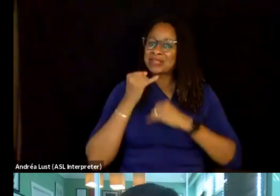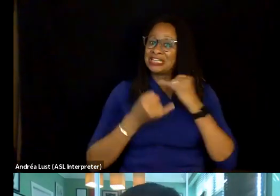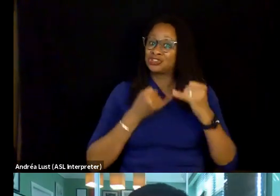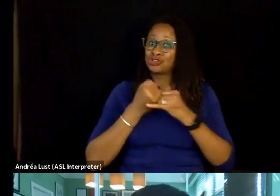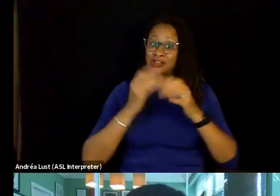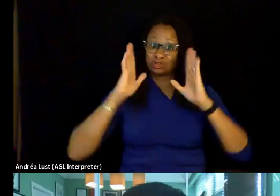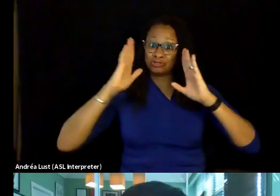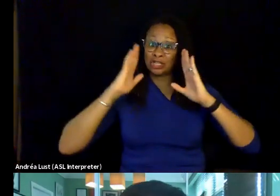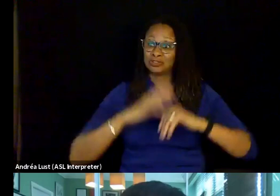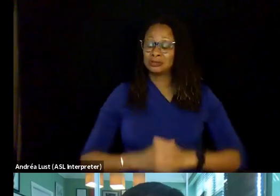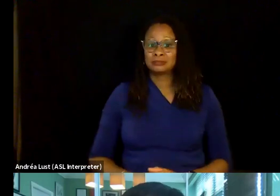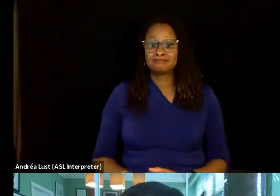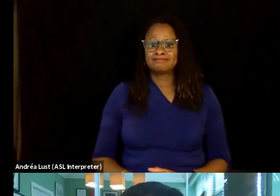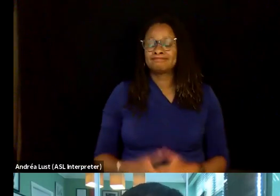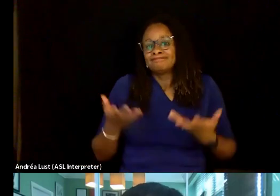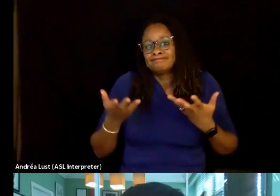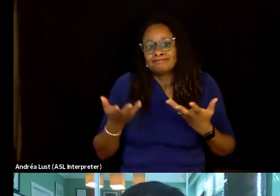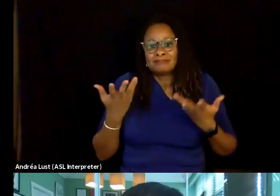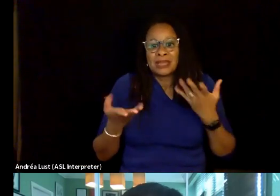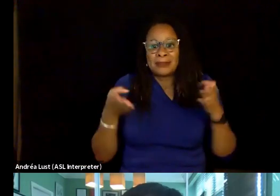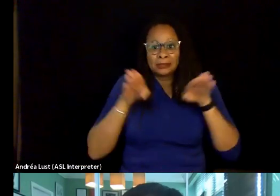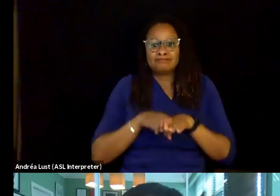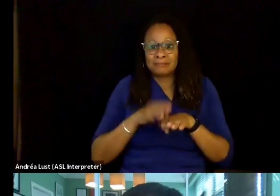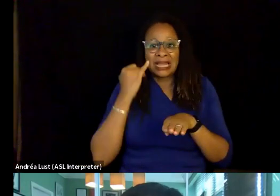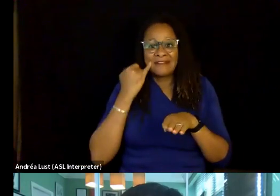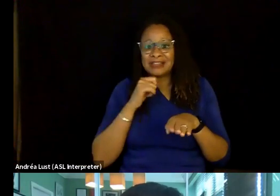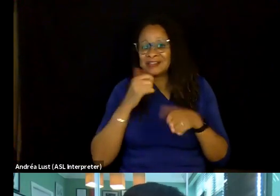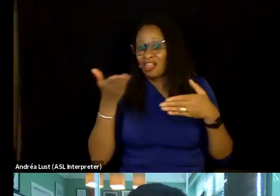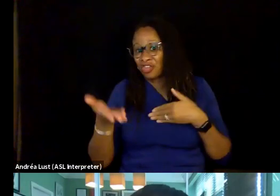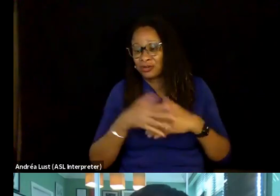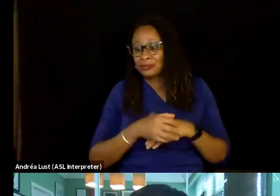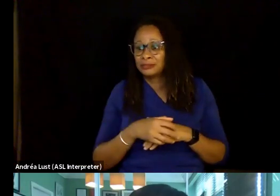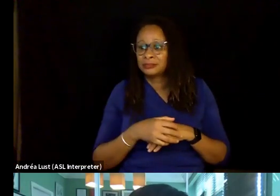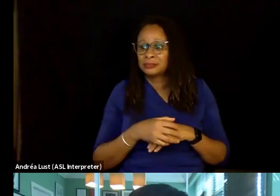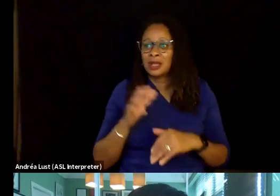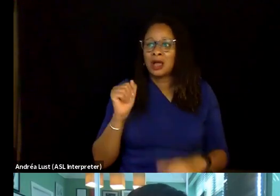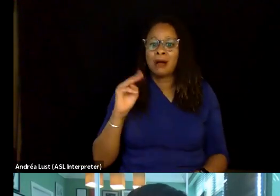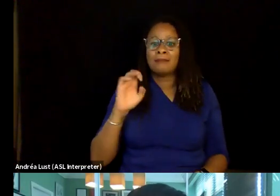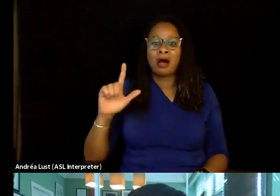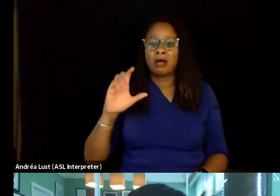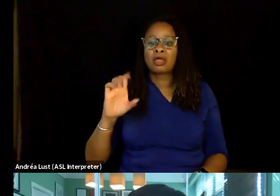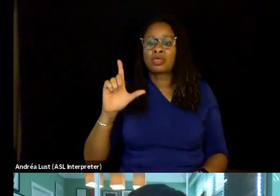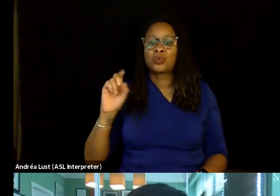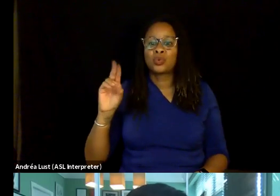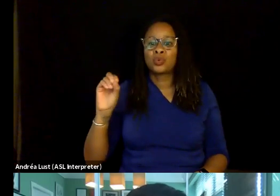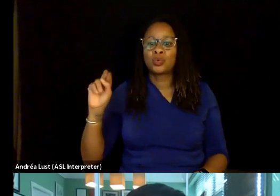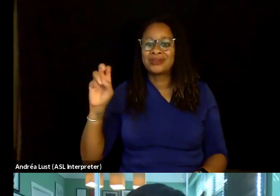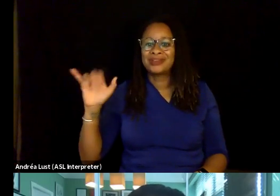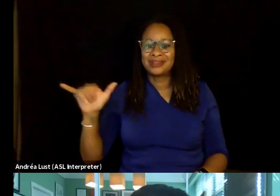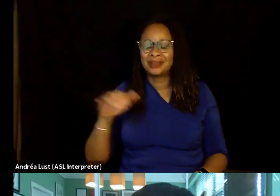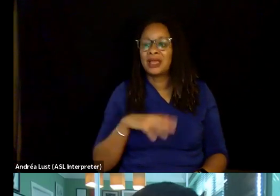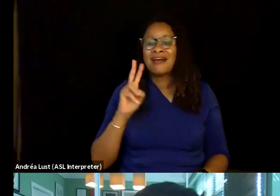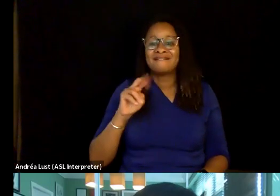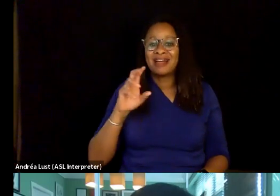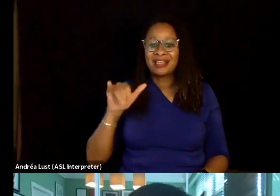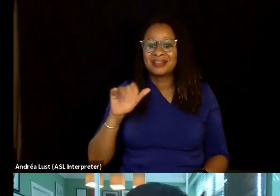attention, we may have already been shut down if that hadn't been there. Amal Clooney and Dowdy Street,